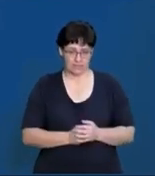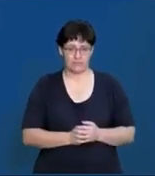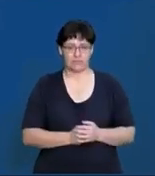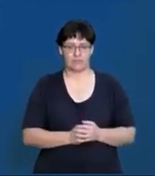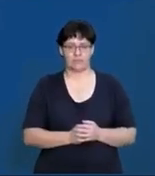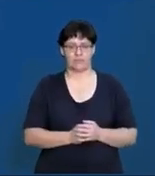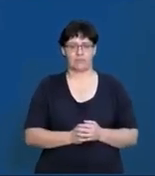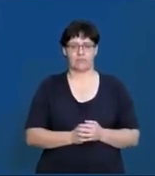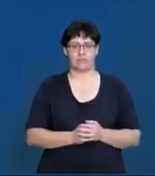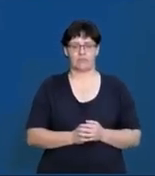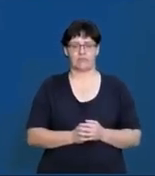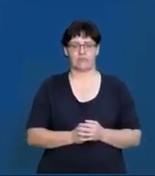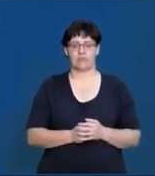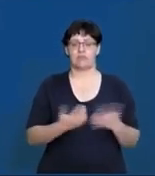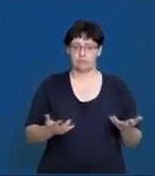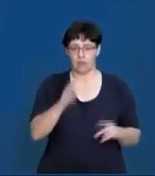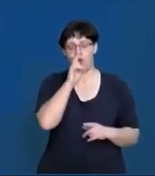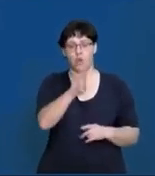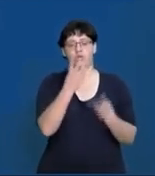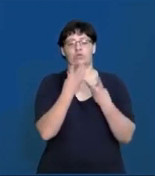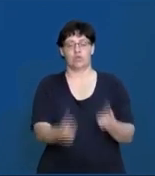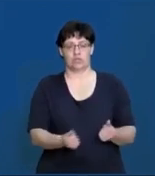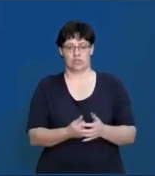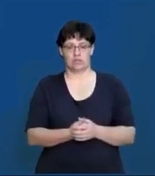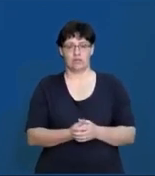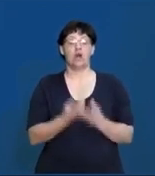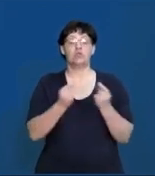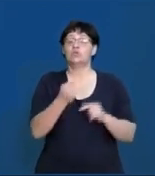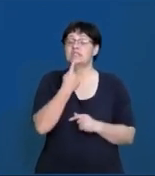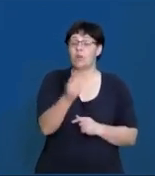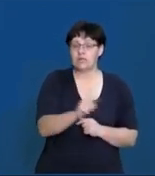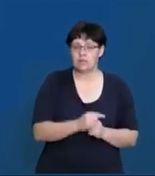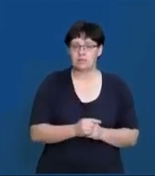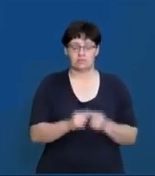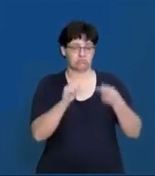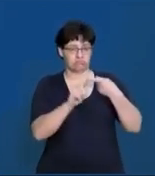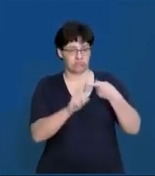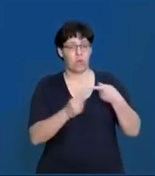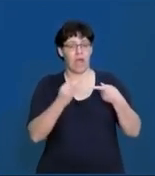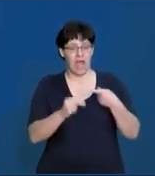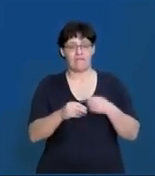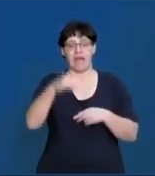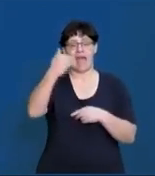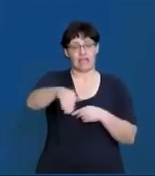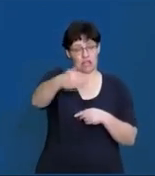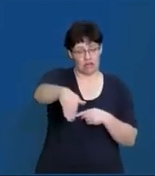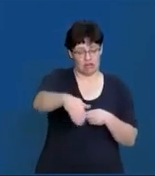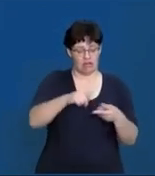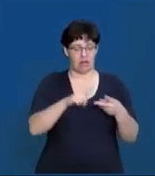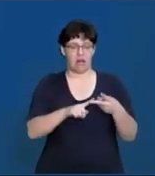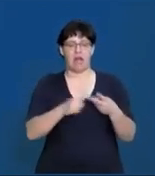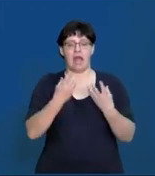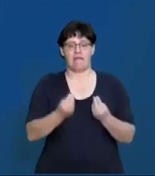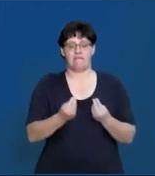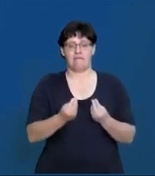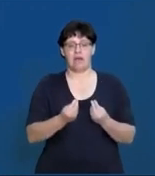2 causes of market failures. Let's look at the solution. The solution says, number 1, you've got externalities.